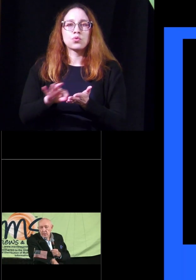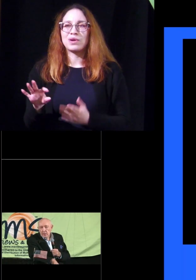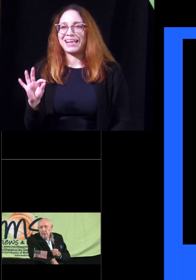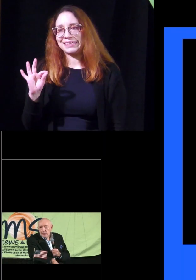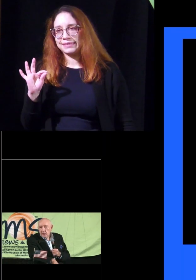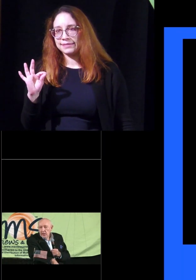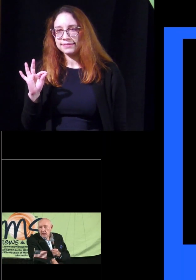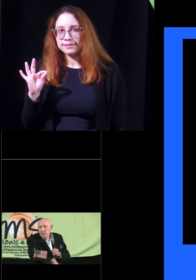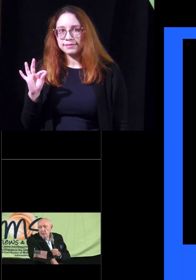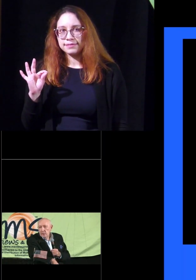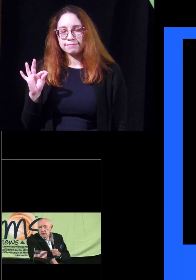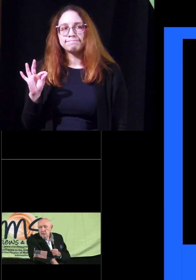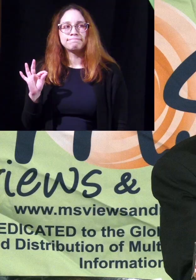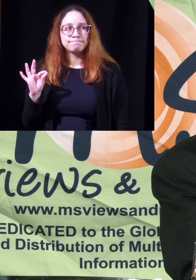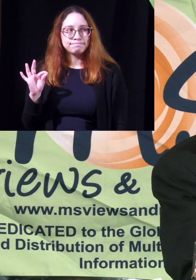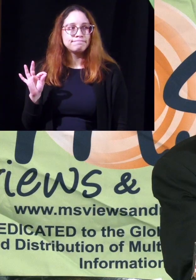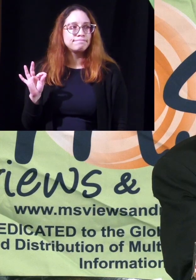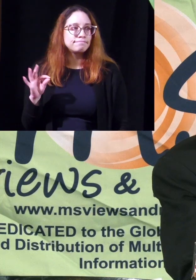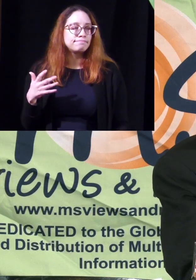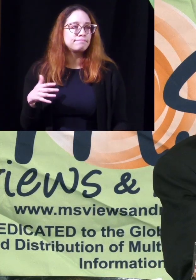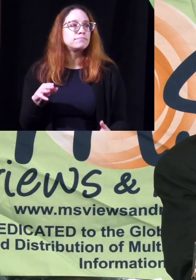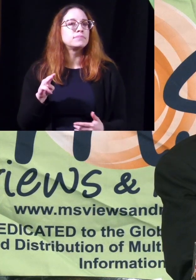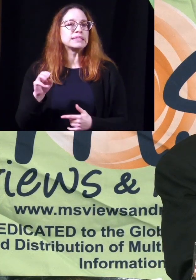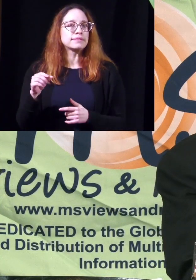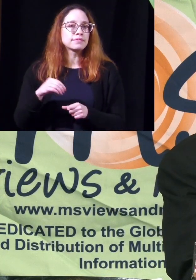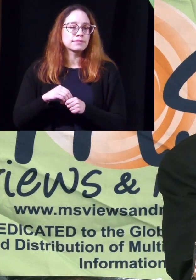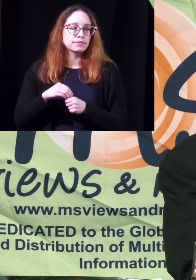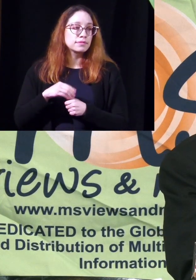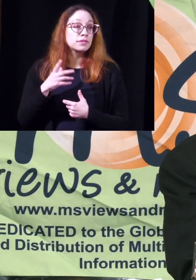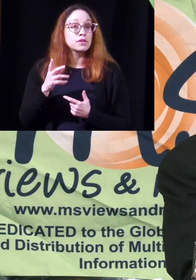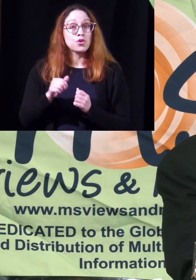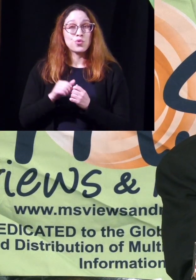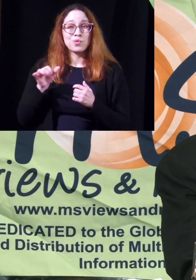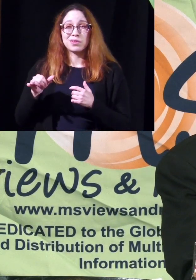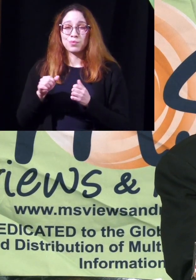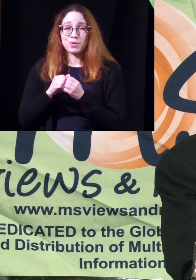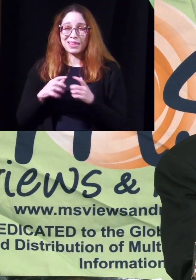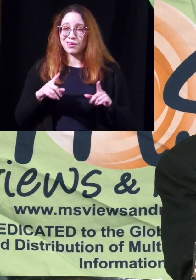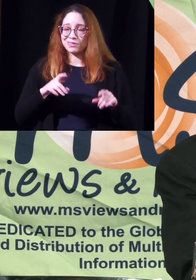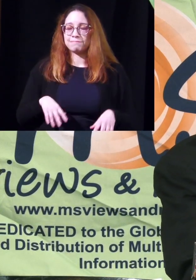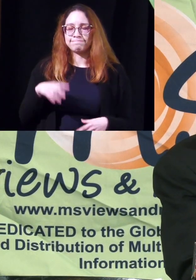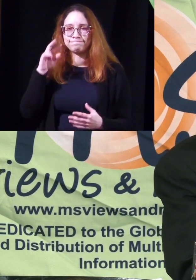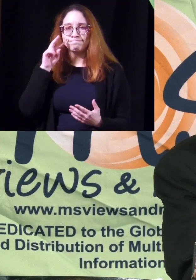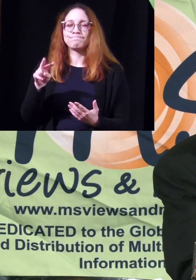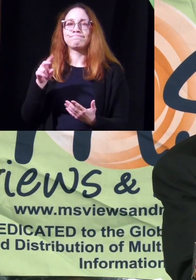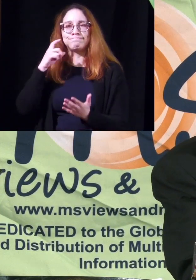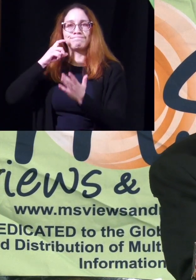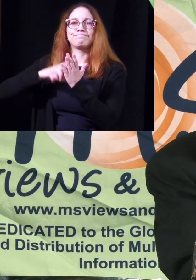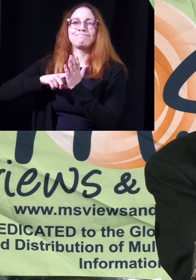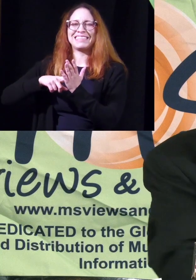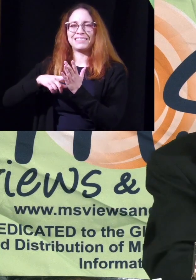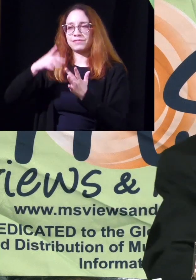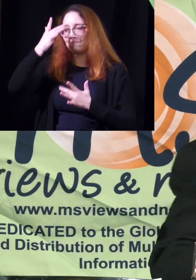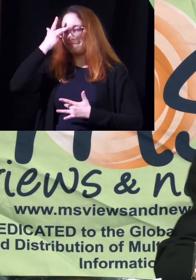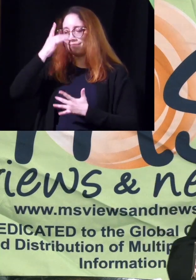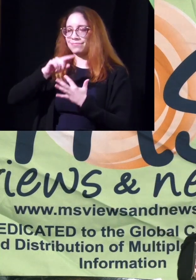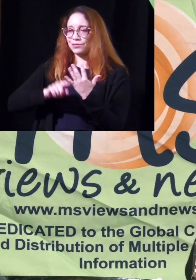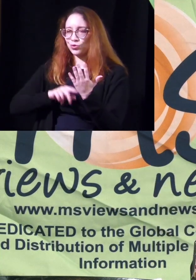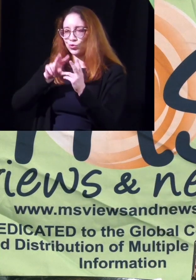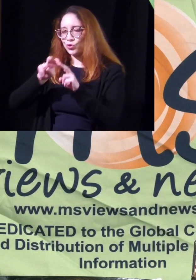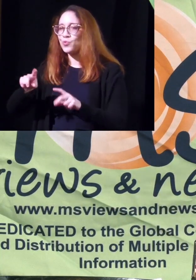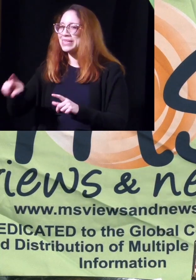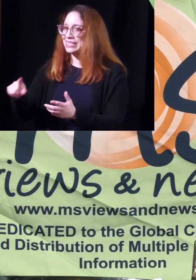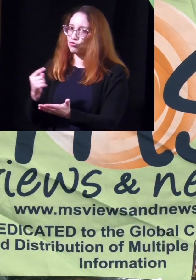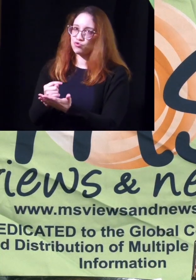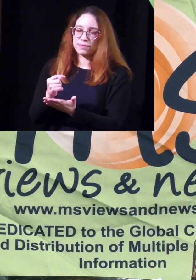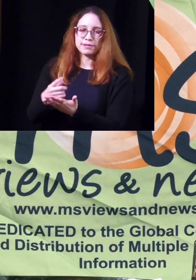9. Very active. So, I mean, even without this test, we knew from her symptoms in her scan already, we need to change the